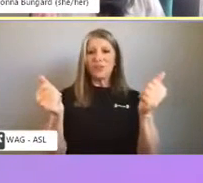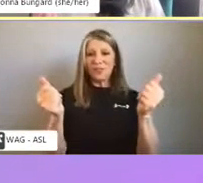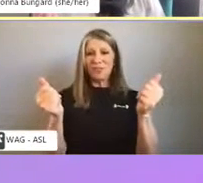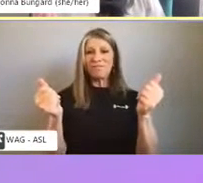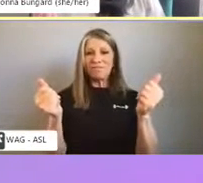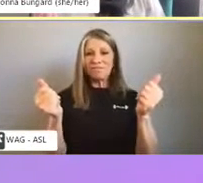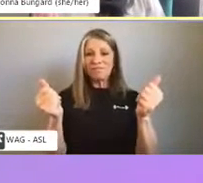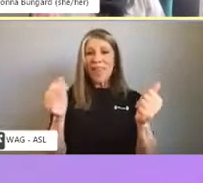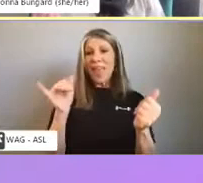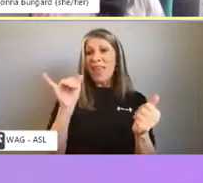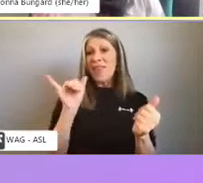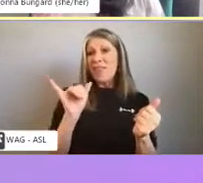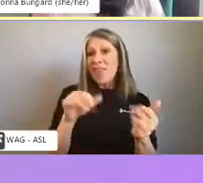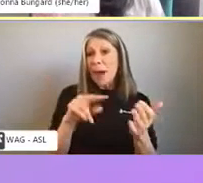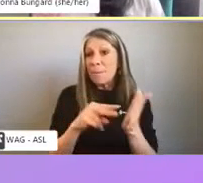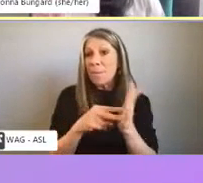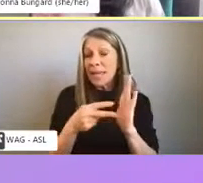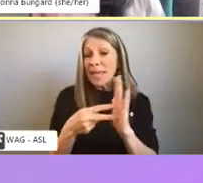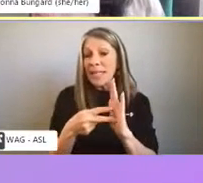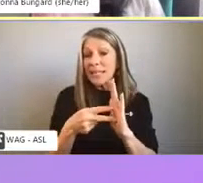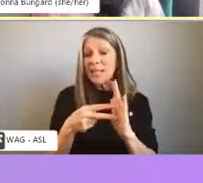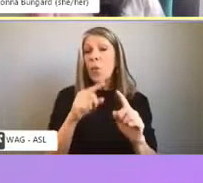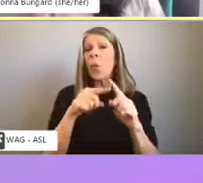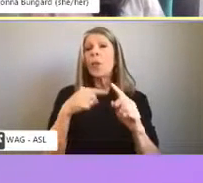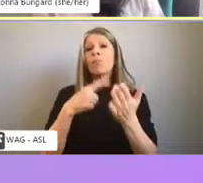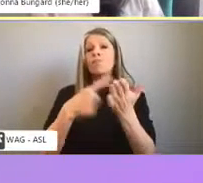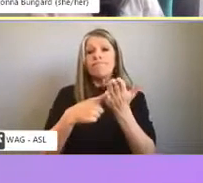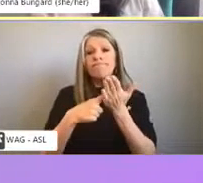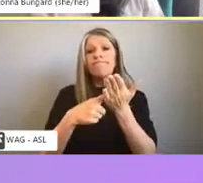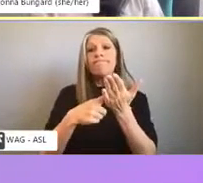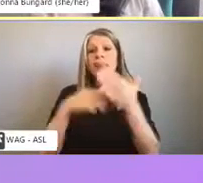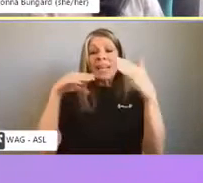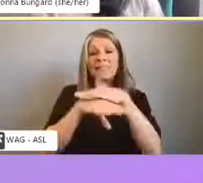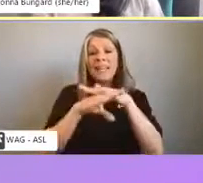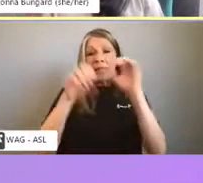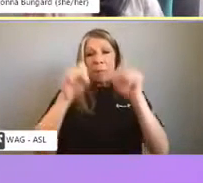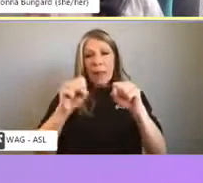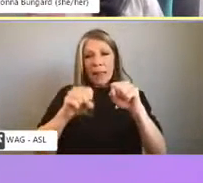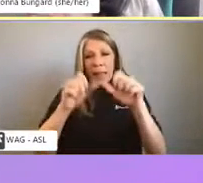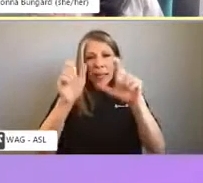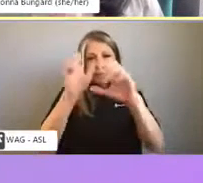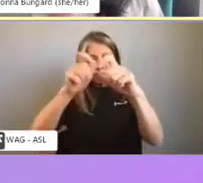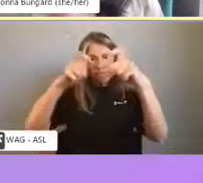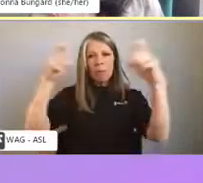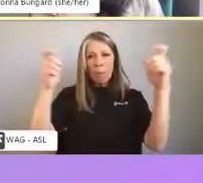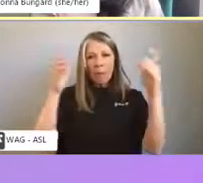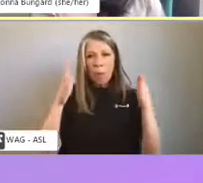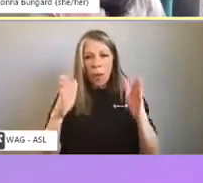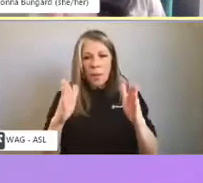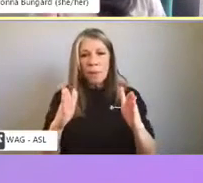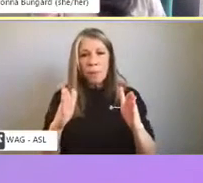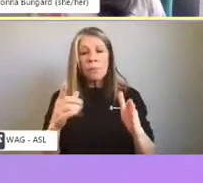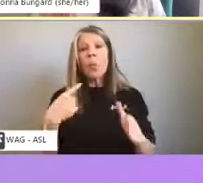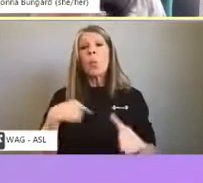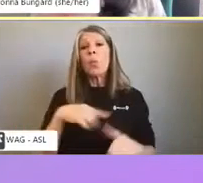well, that means when we're talking about accessibility at scale, we're talking about